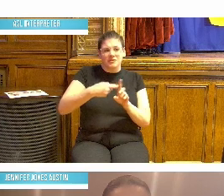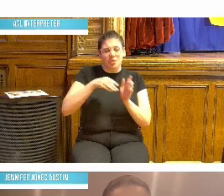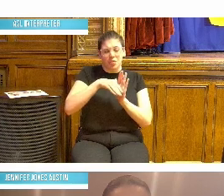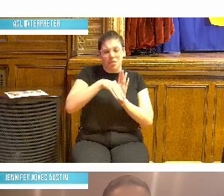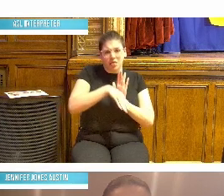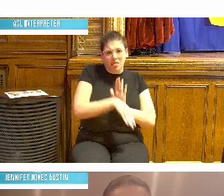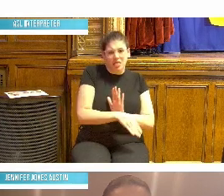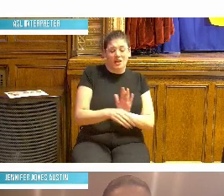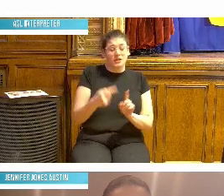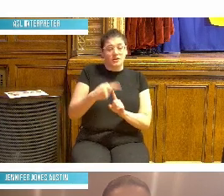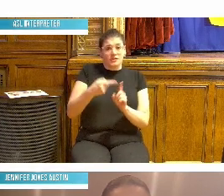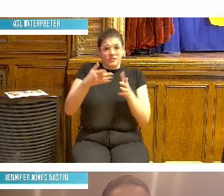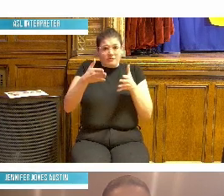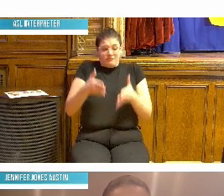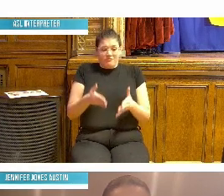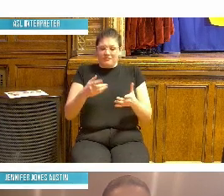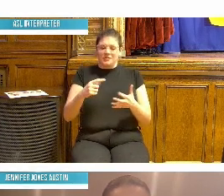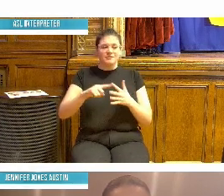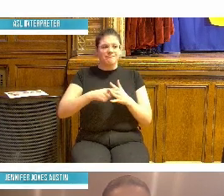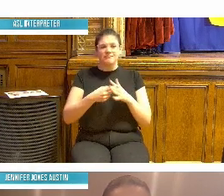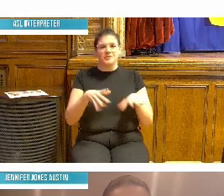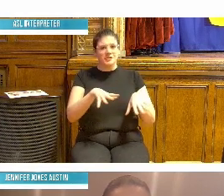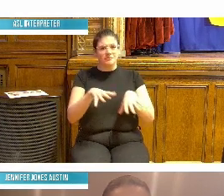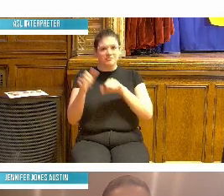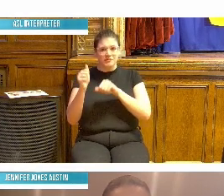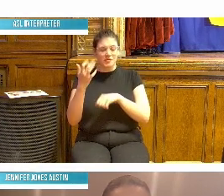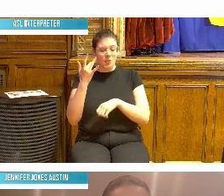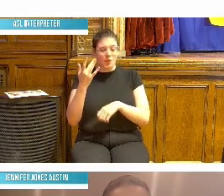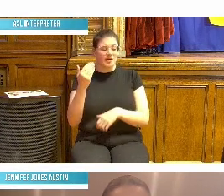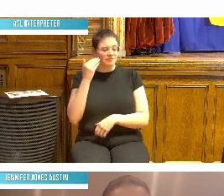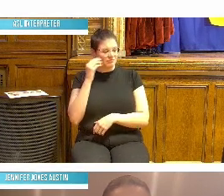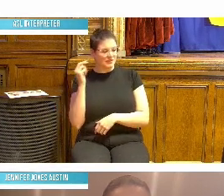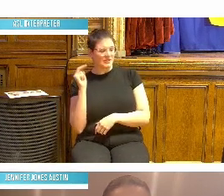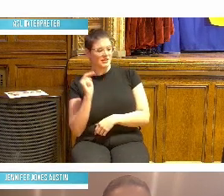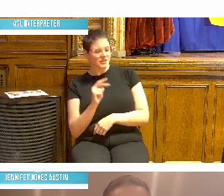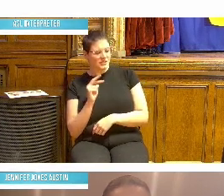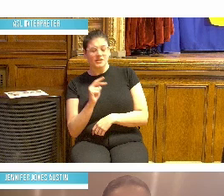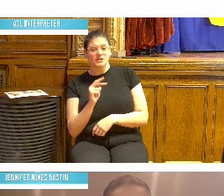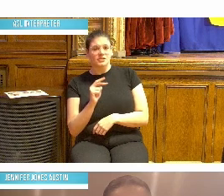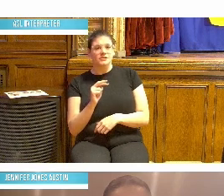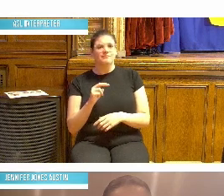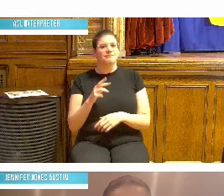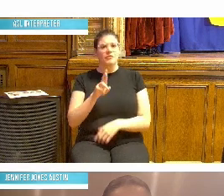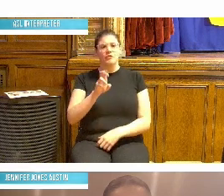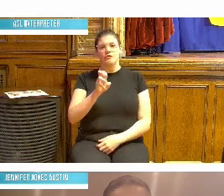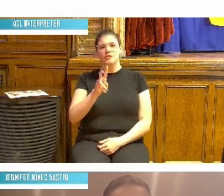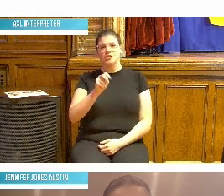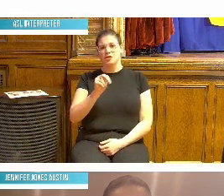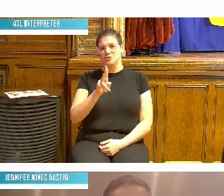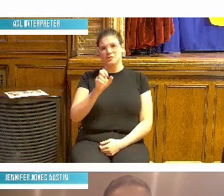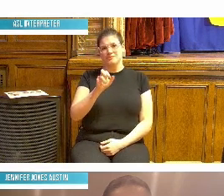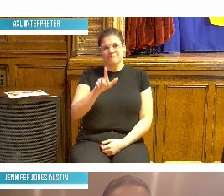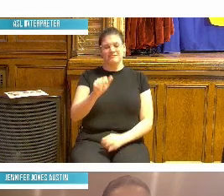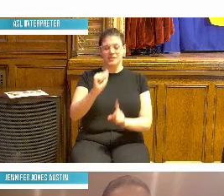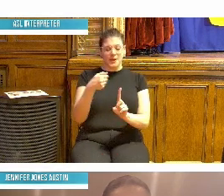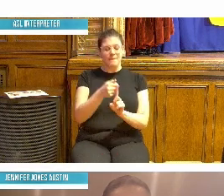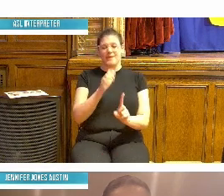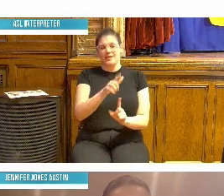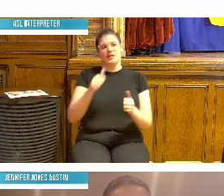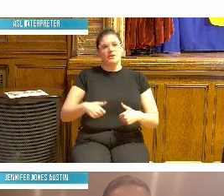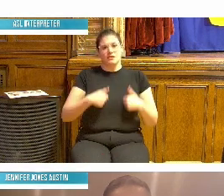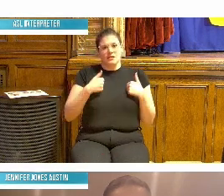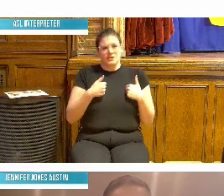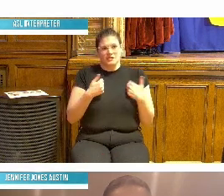they realized renewal would affect their homes or livelihoods. Many of those who remained demanded discounted rents. Over the course of